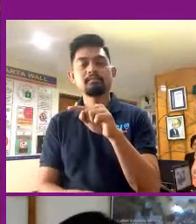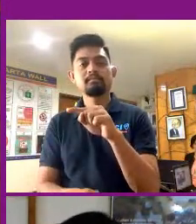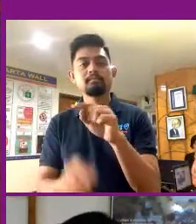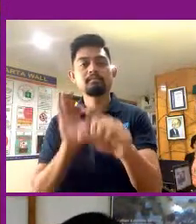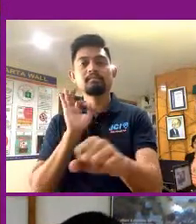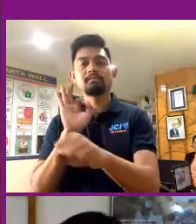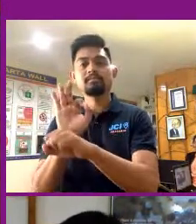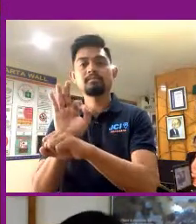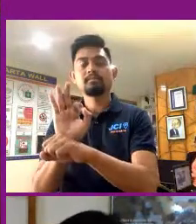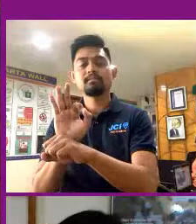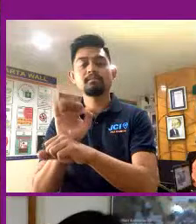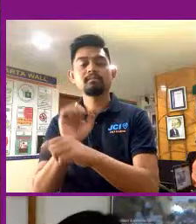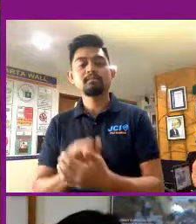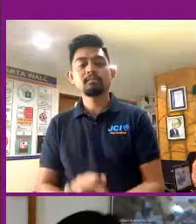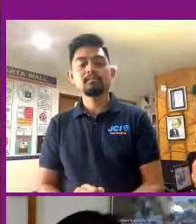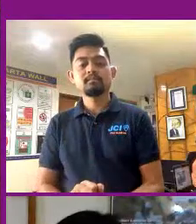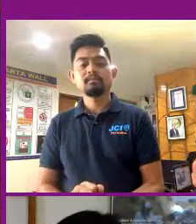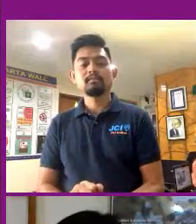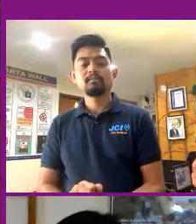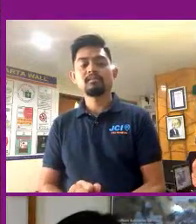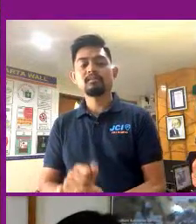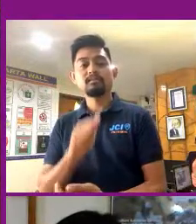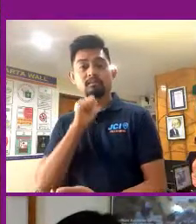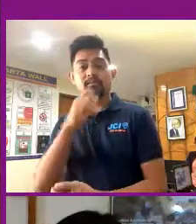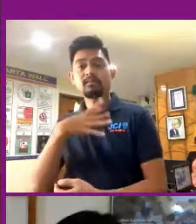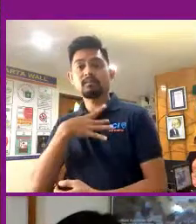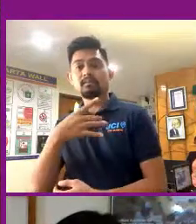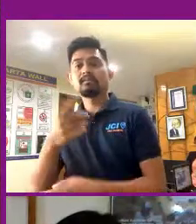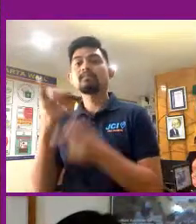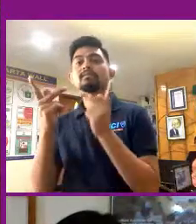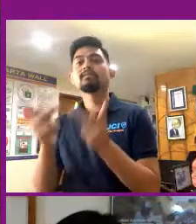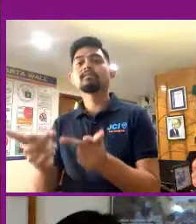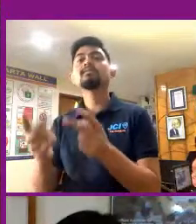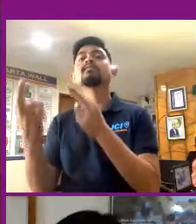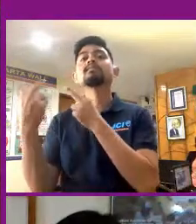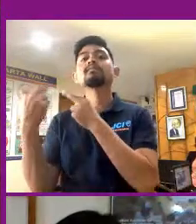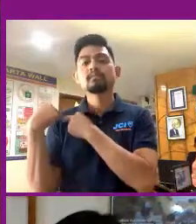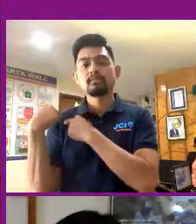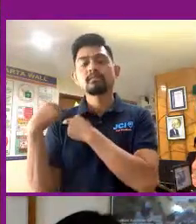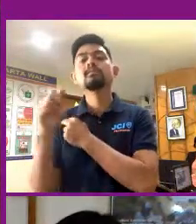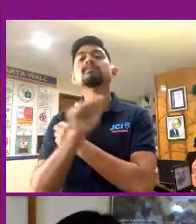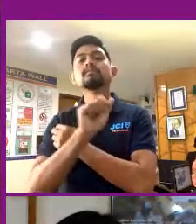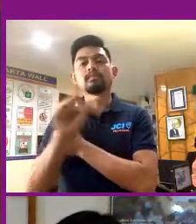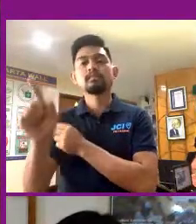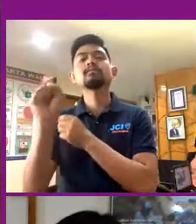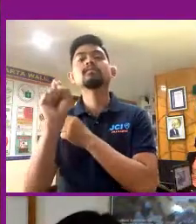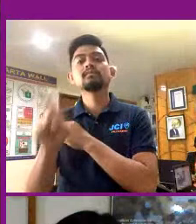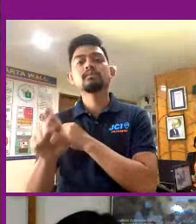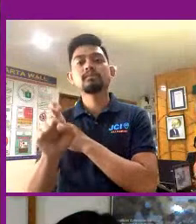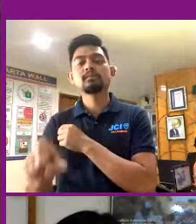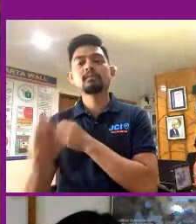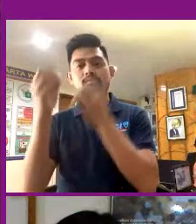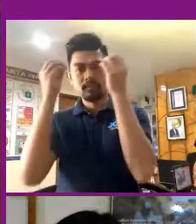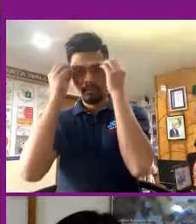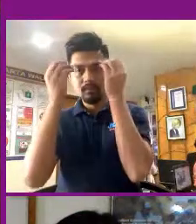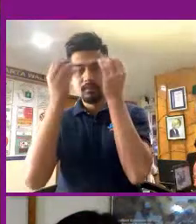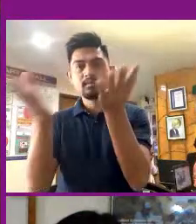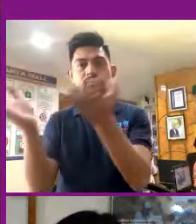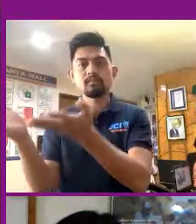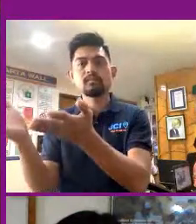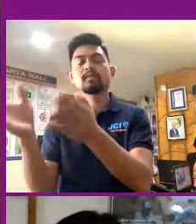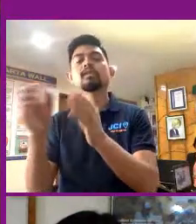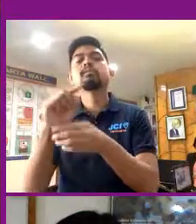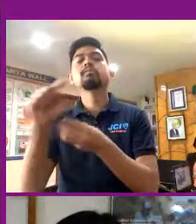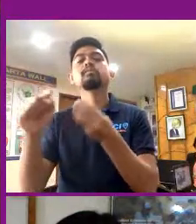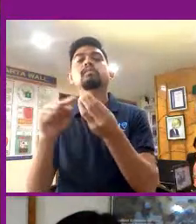we cannot force yung ibang mga ayaw mag-attend. Pero the role, it should be everybody. Should be informed of the